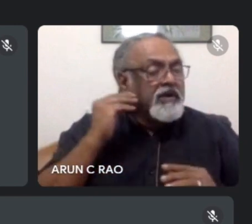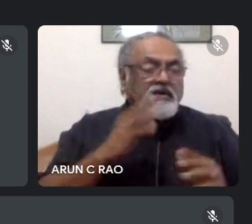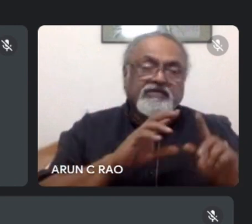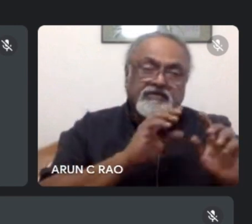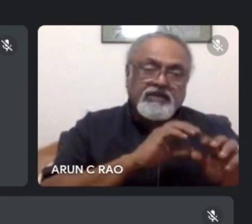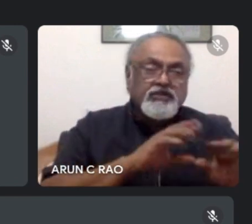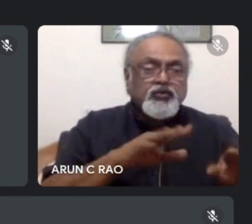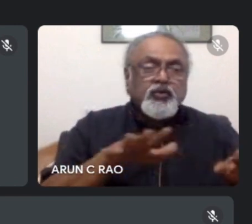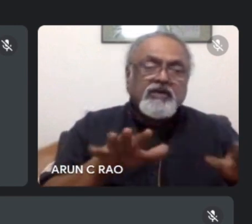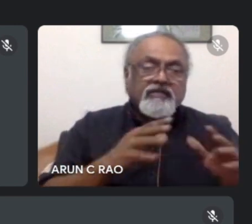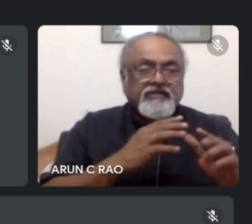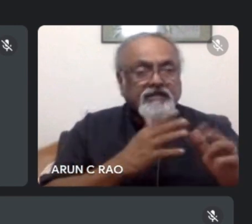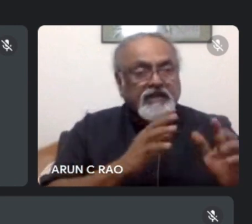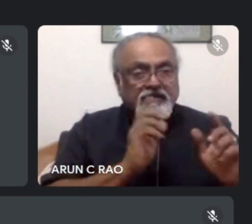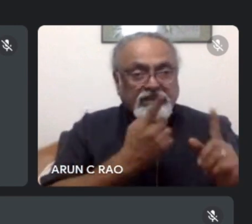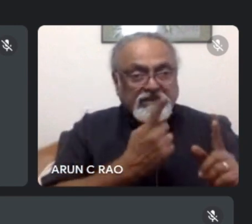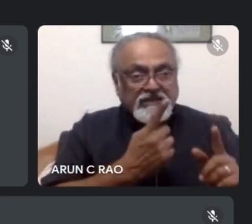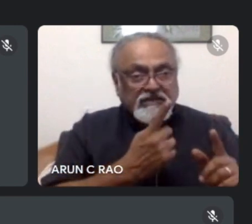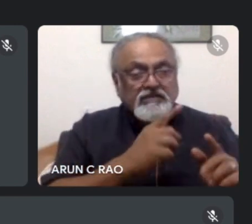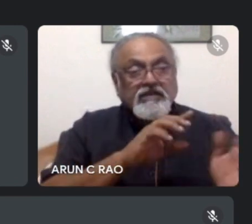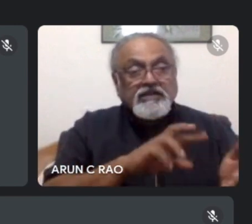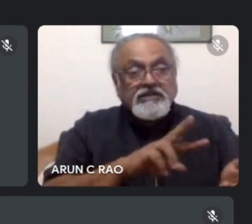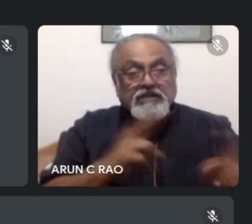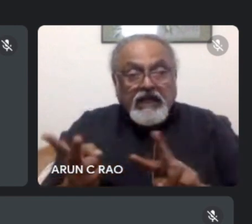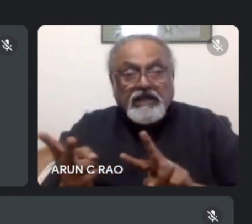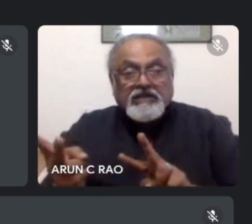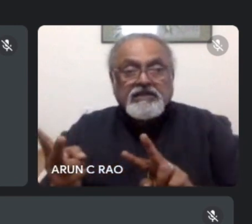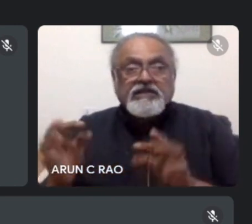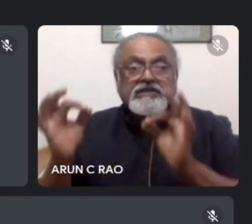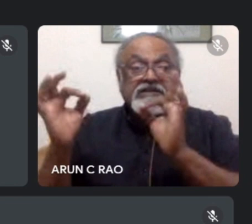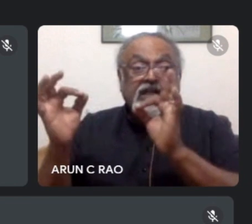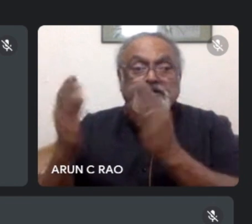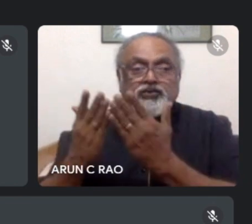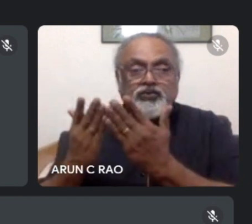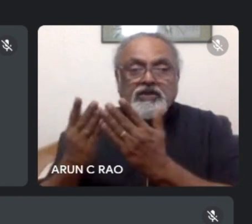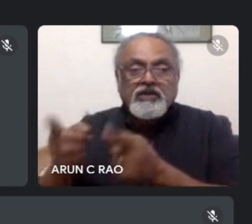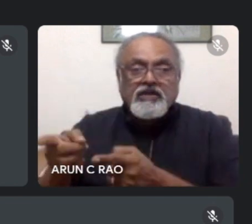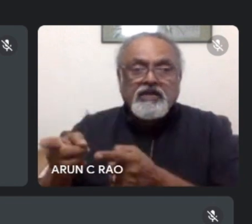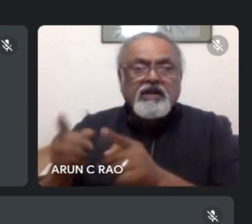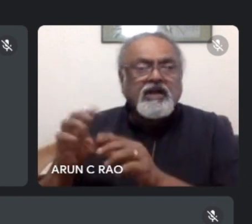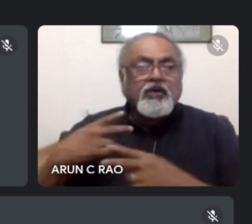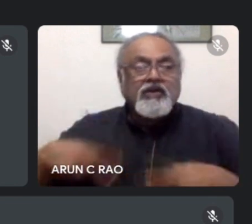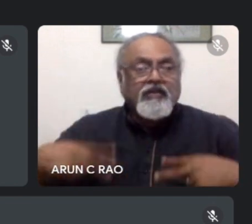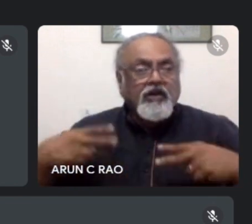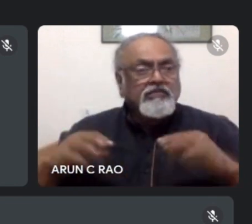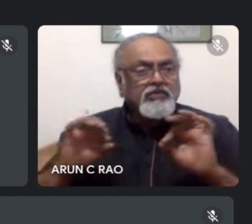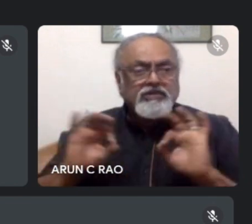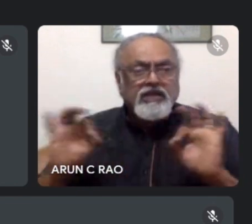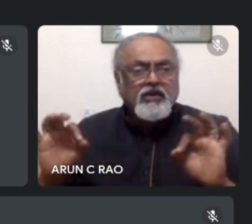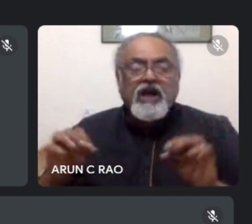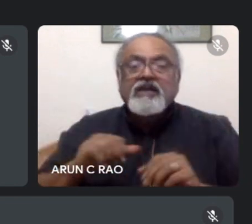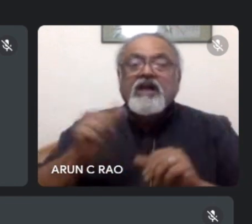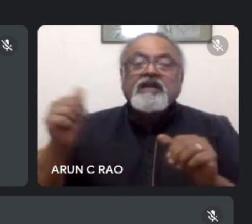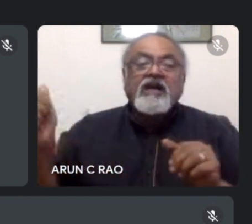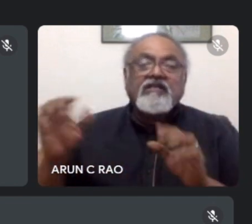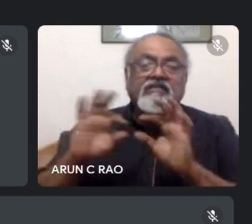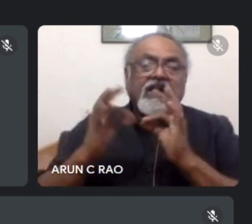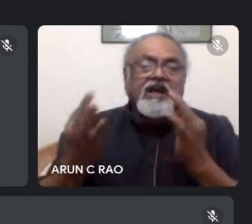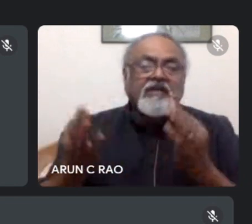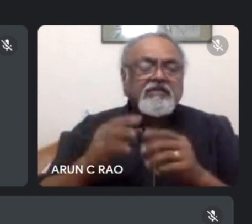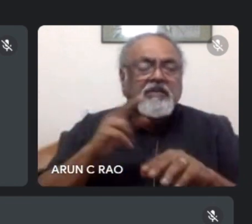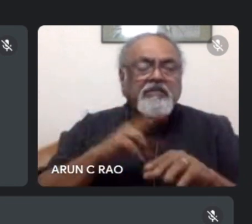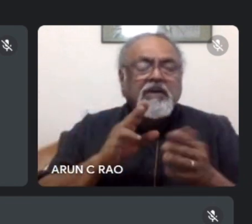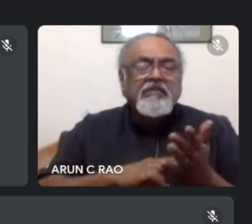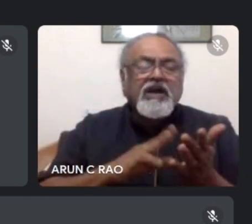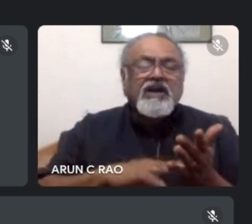a special school. So it was very difficult for me. And then the other family members started with that. Oh, they started